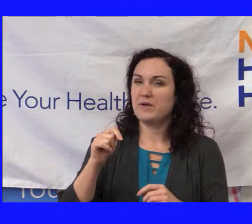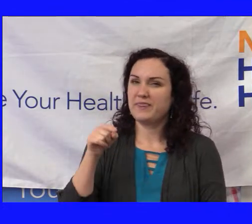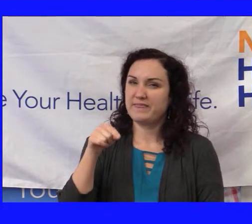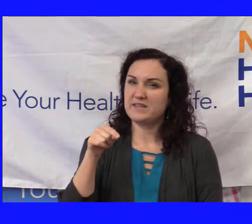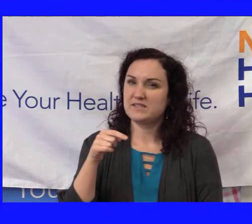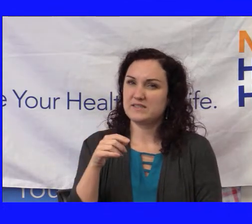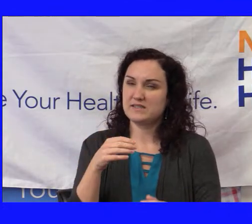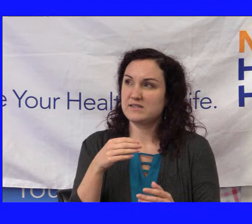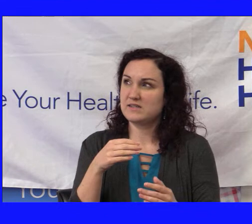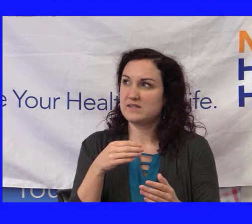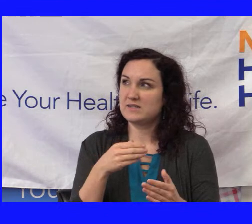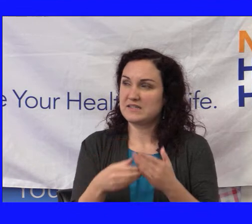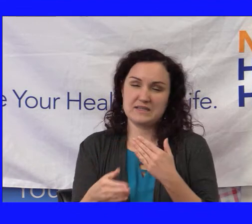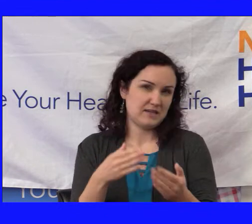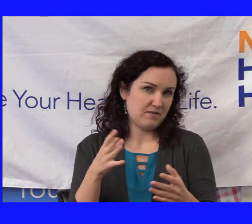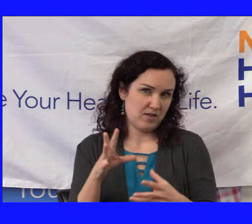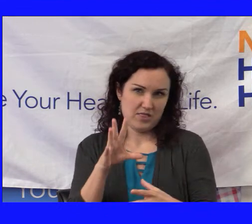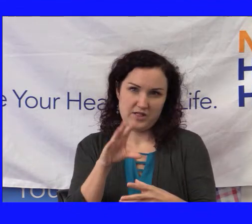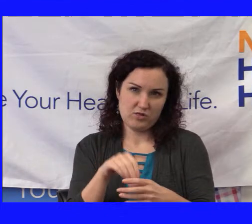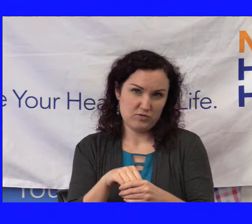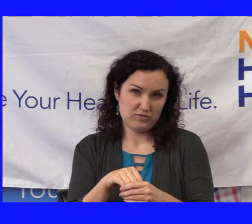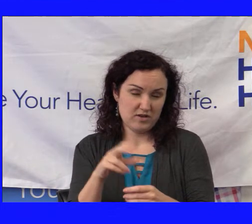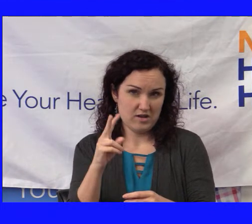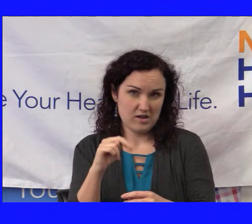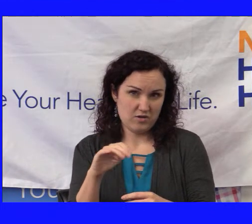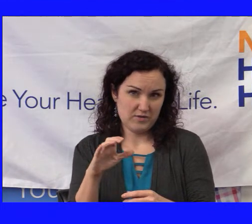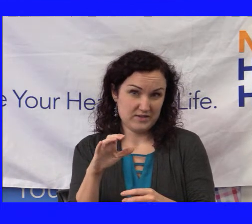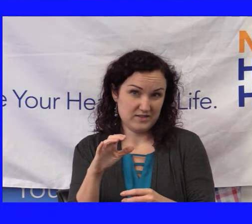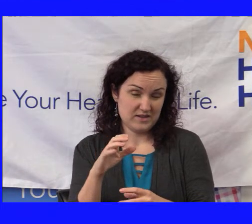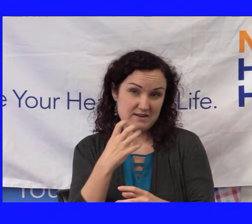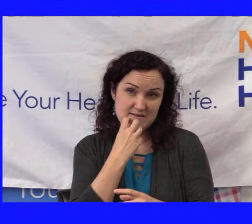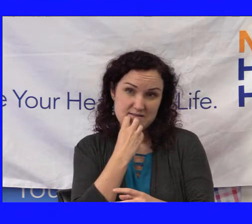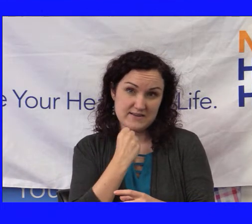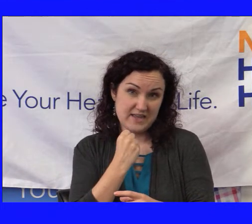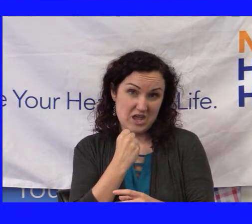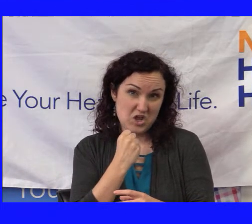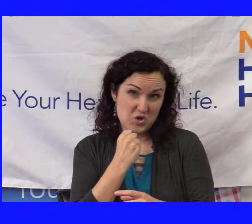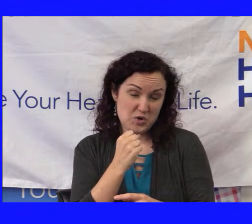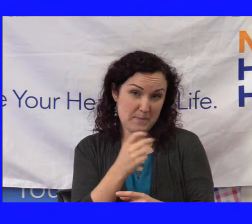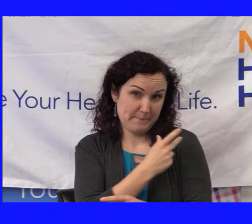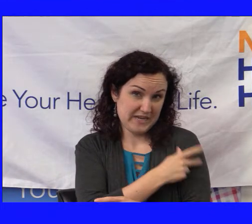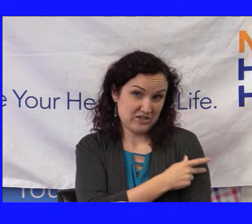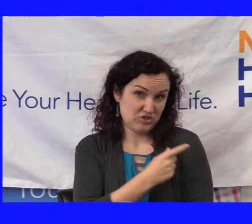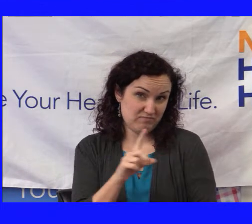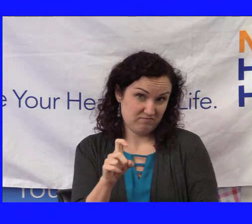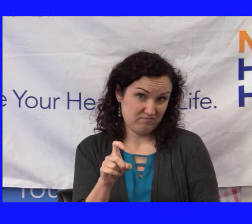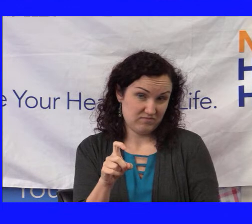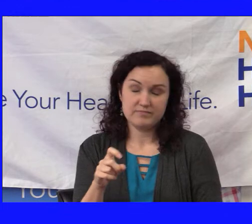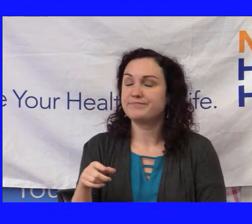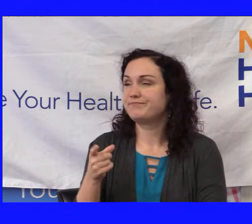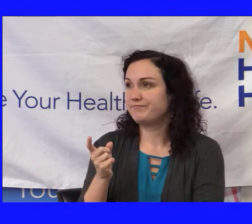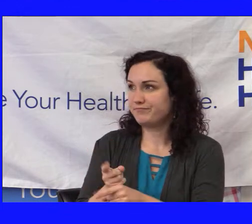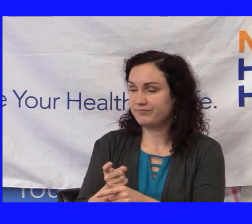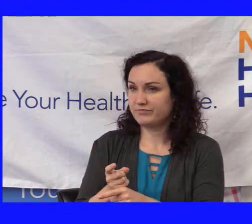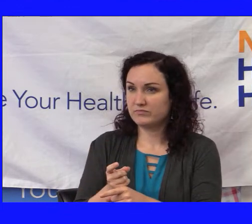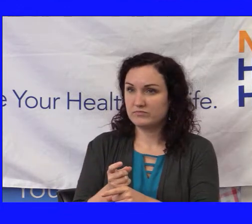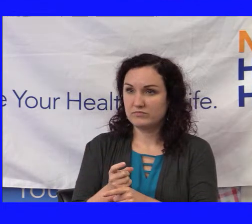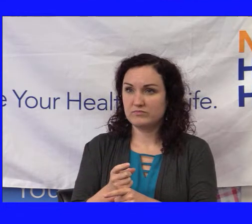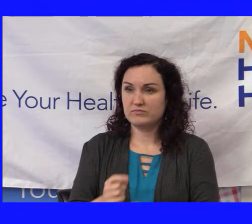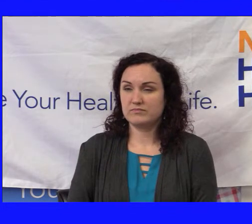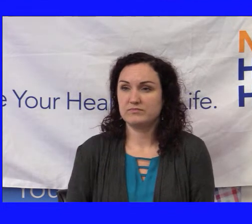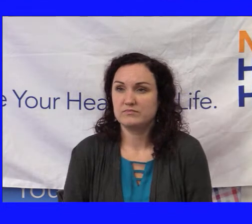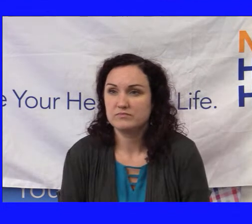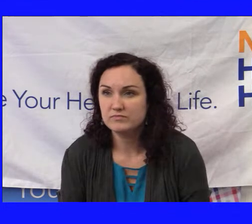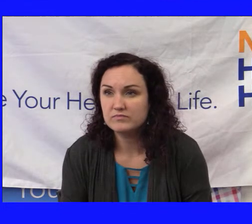the inclusion of New York City Care insured patients? Right. So